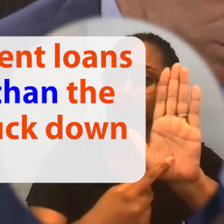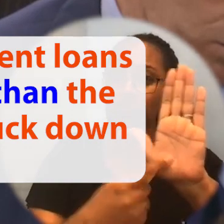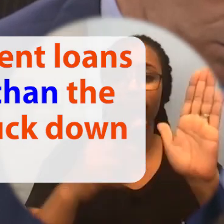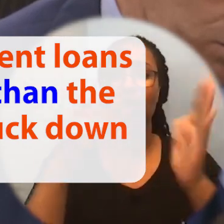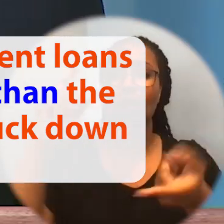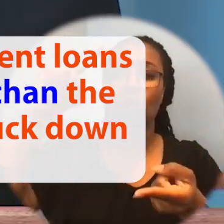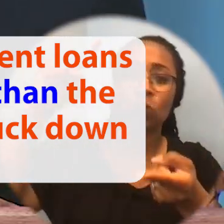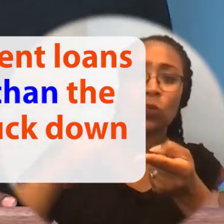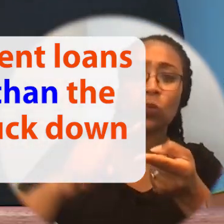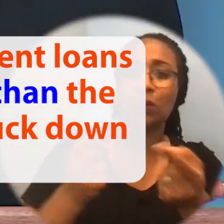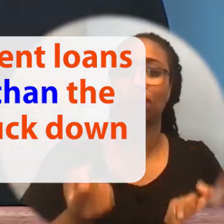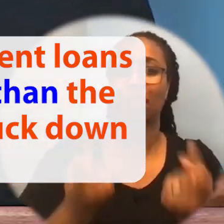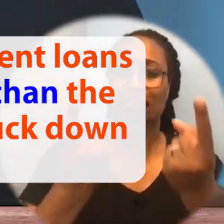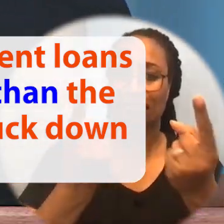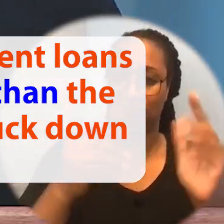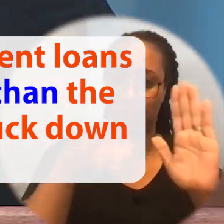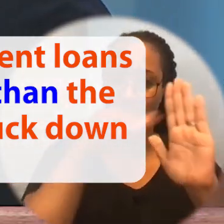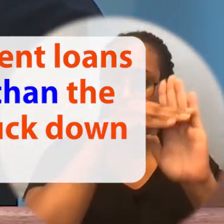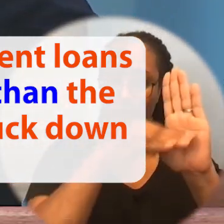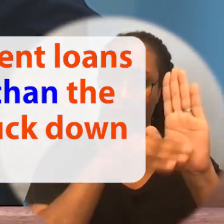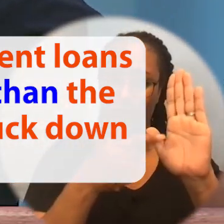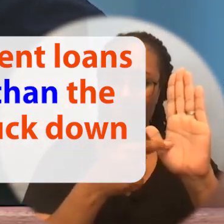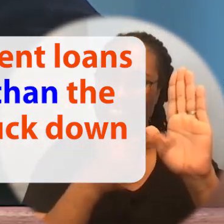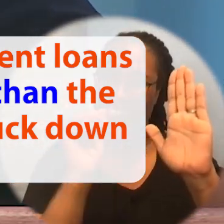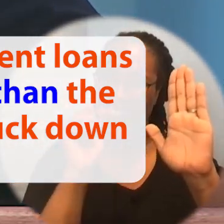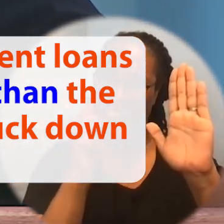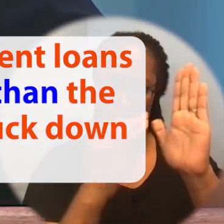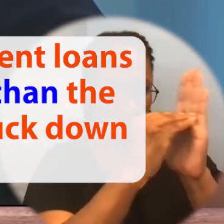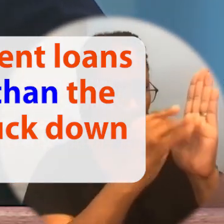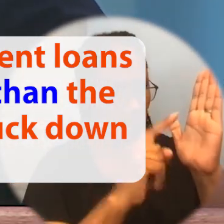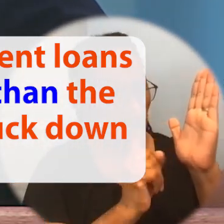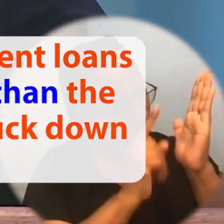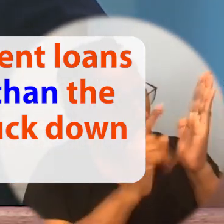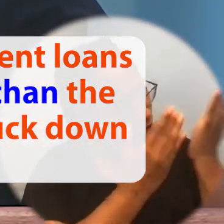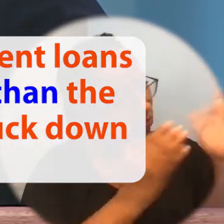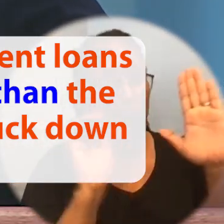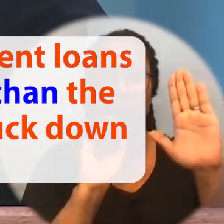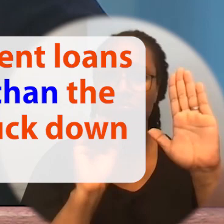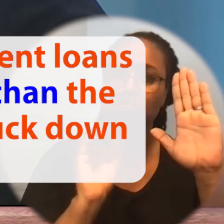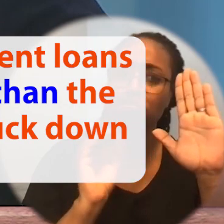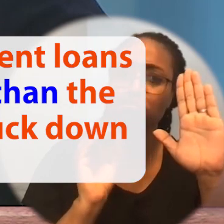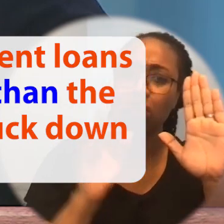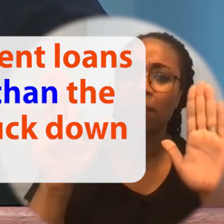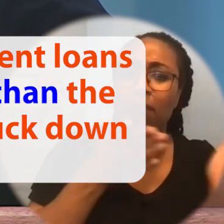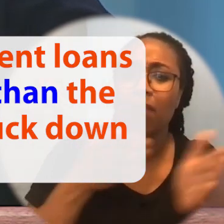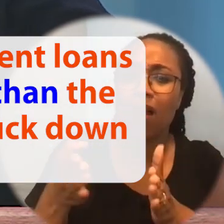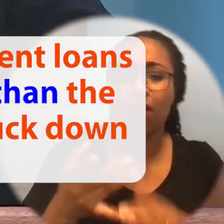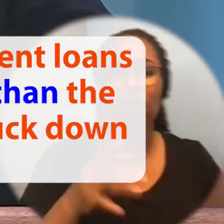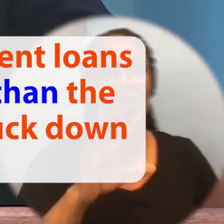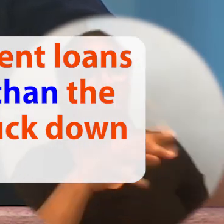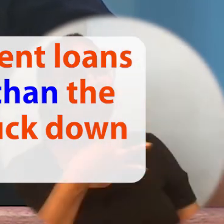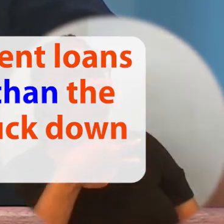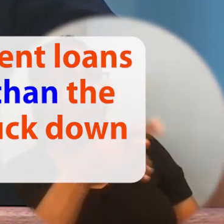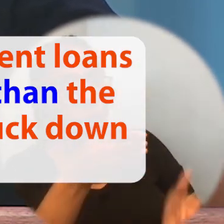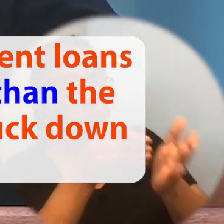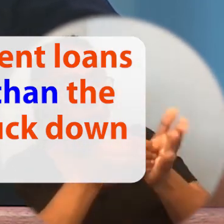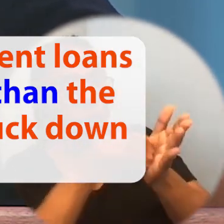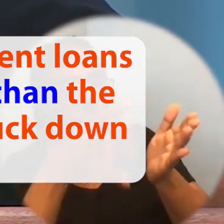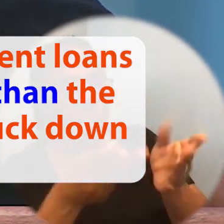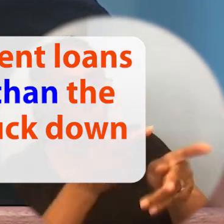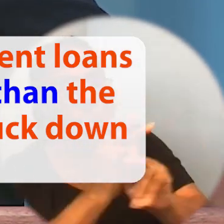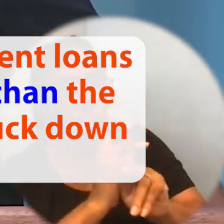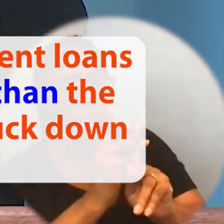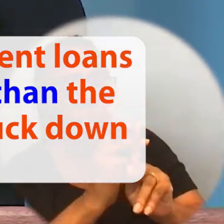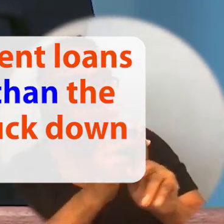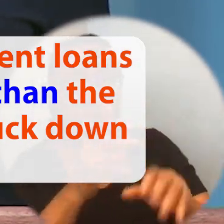So look, just a couple of things, because as it relates to and you're talking about the student loan? The student loan